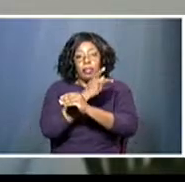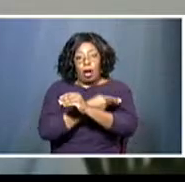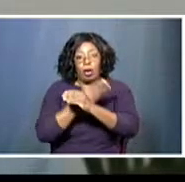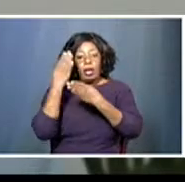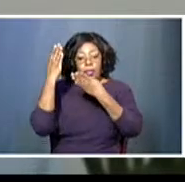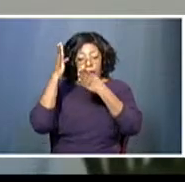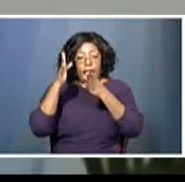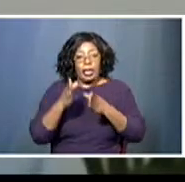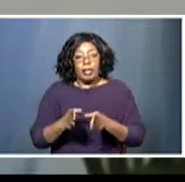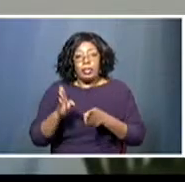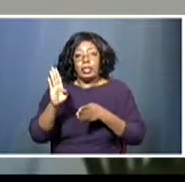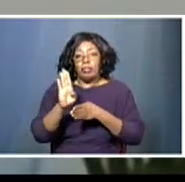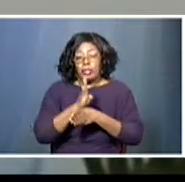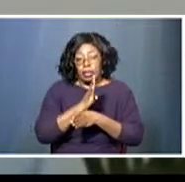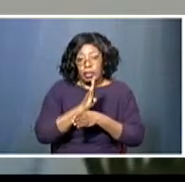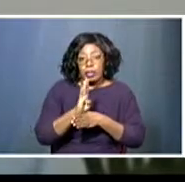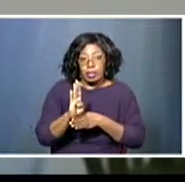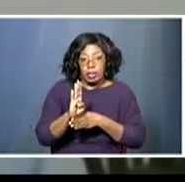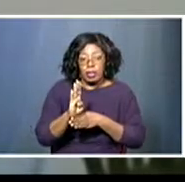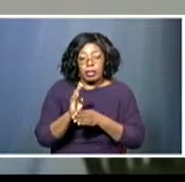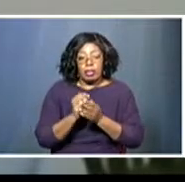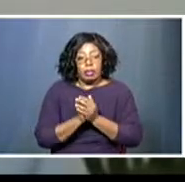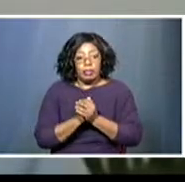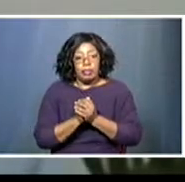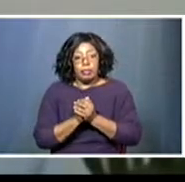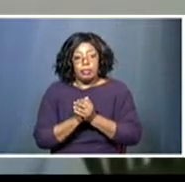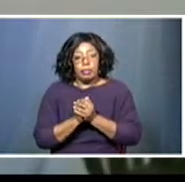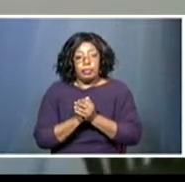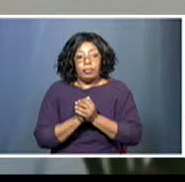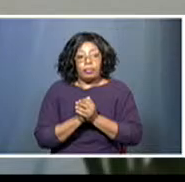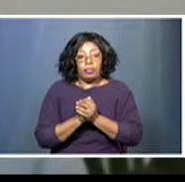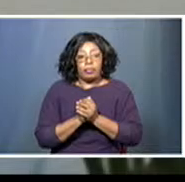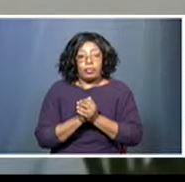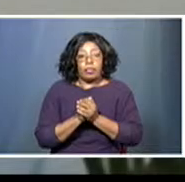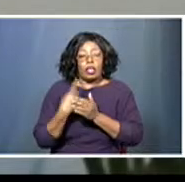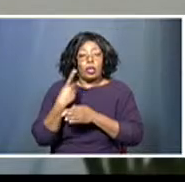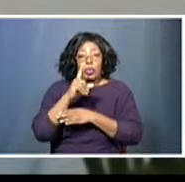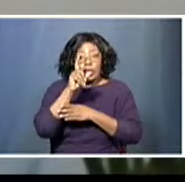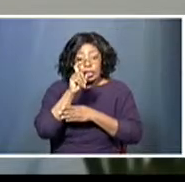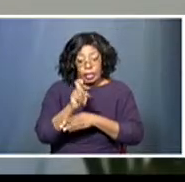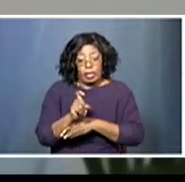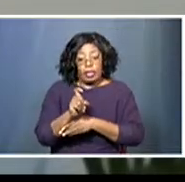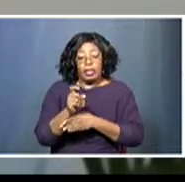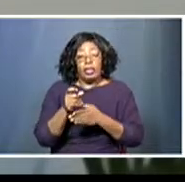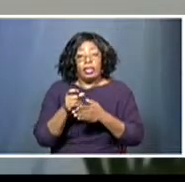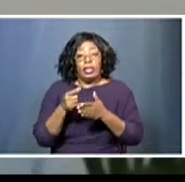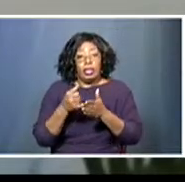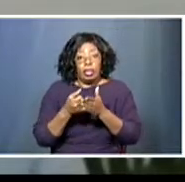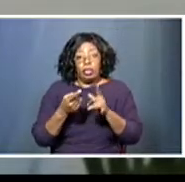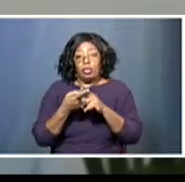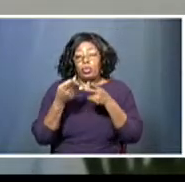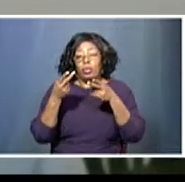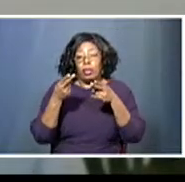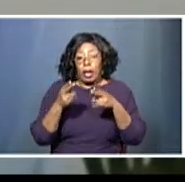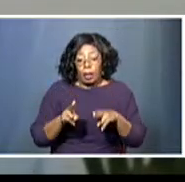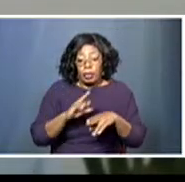Bahamians, Bahamian businesses. We need that to happen in all locations